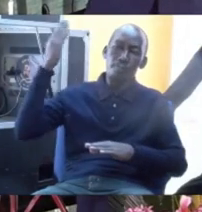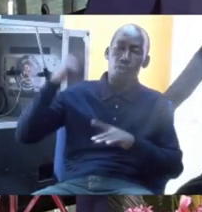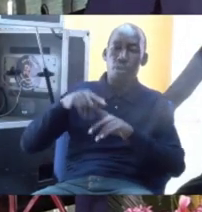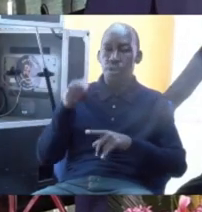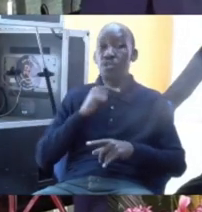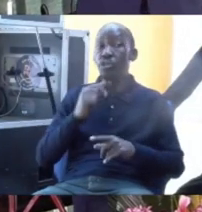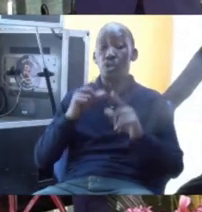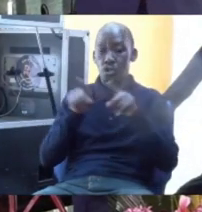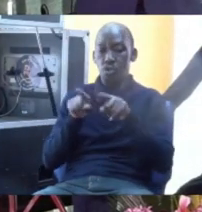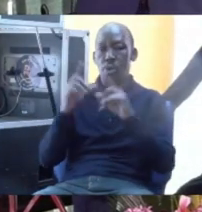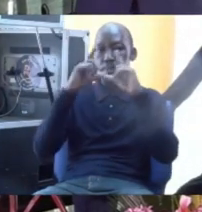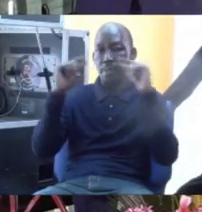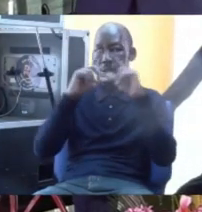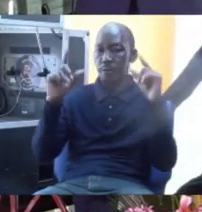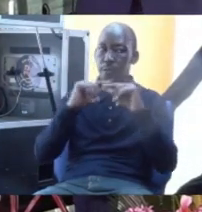message.